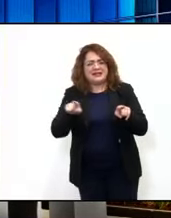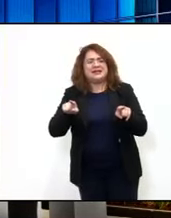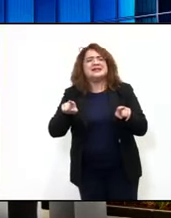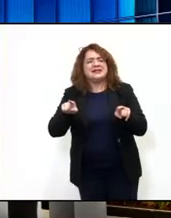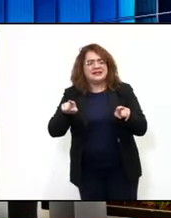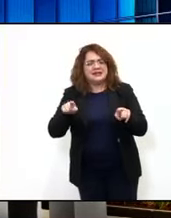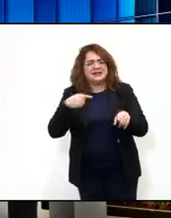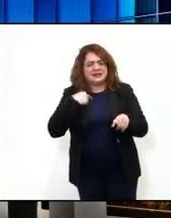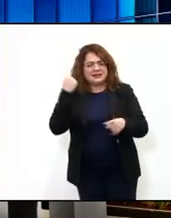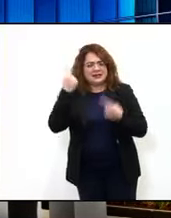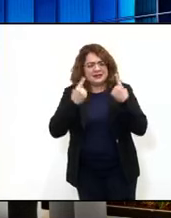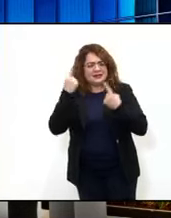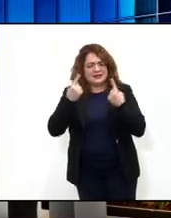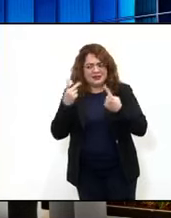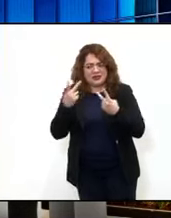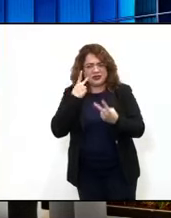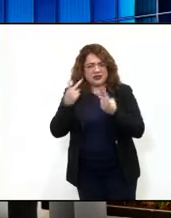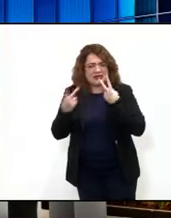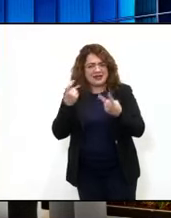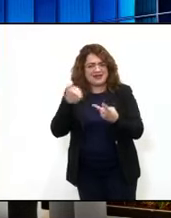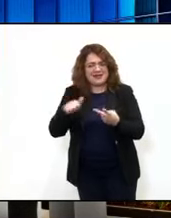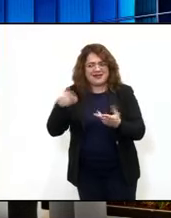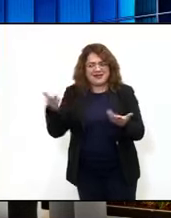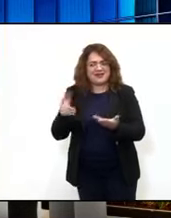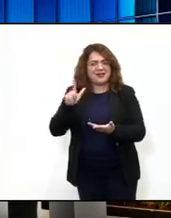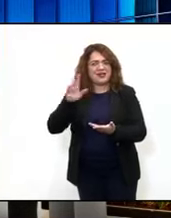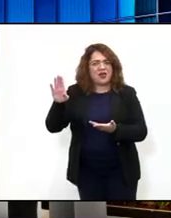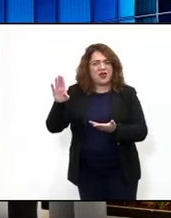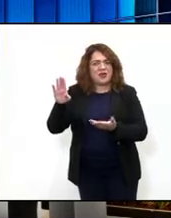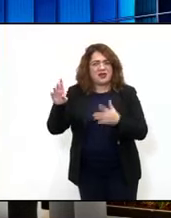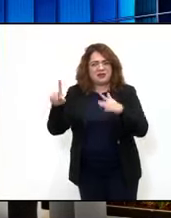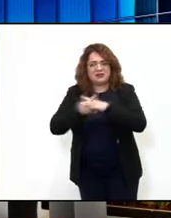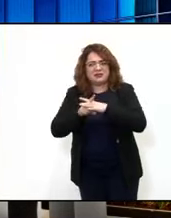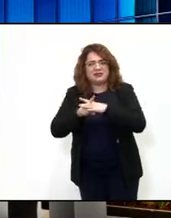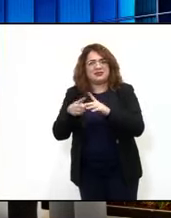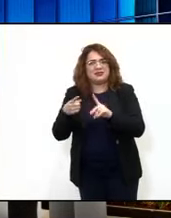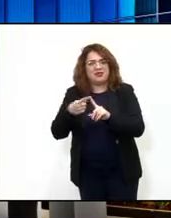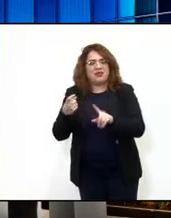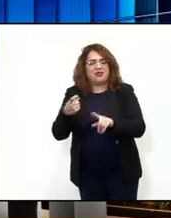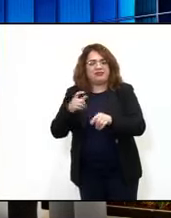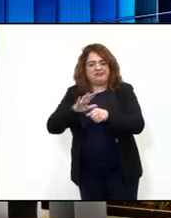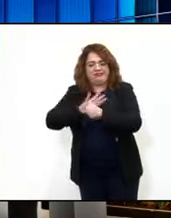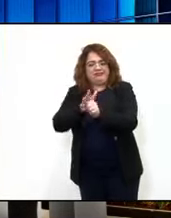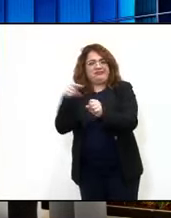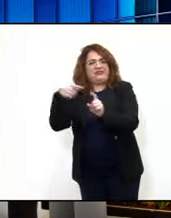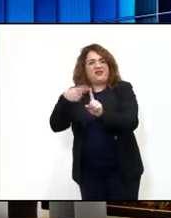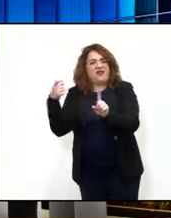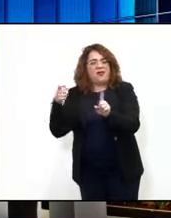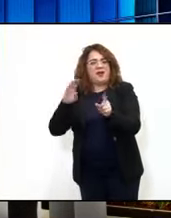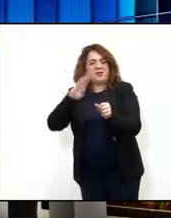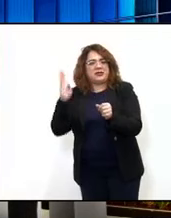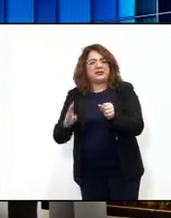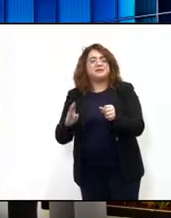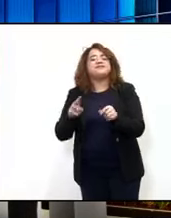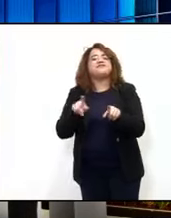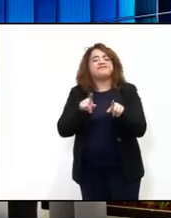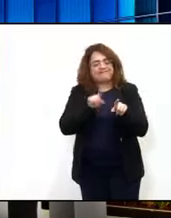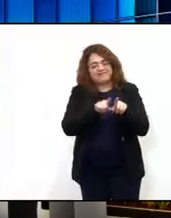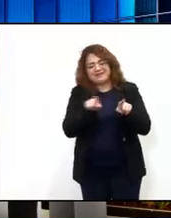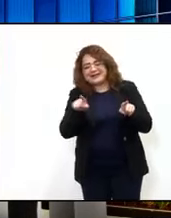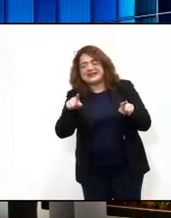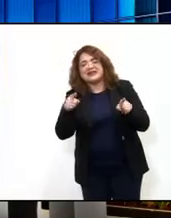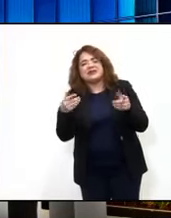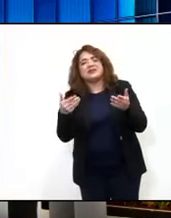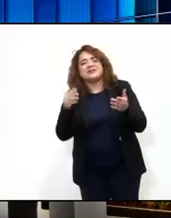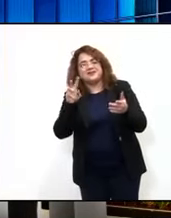any reports of these in the city? We have not seen any reports. So the variants that are identified for LA County